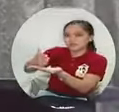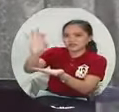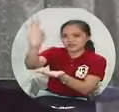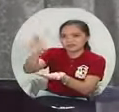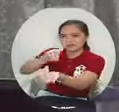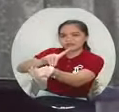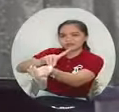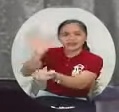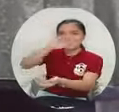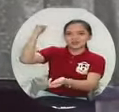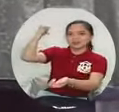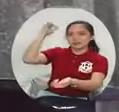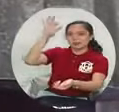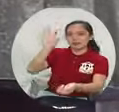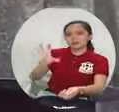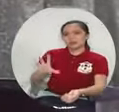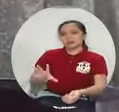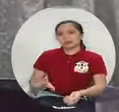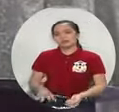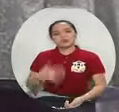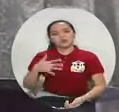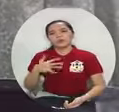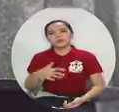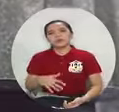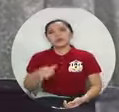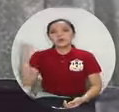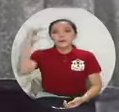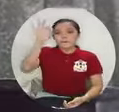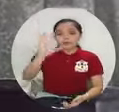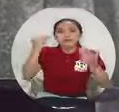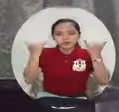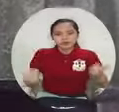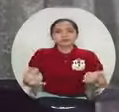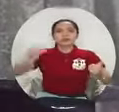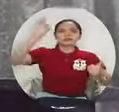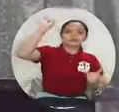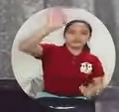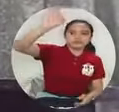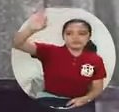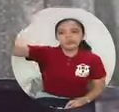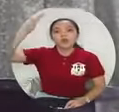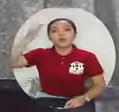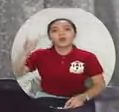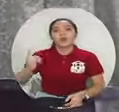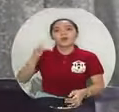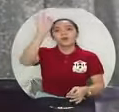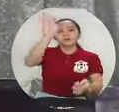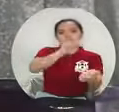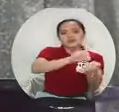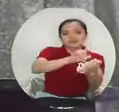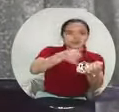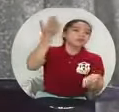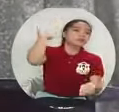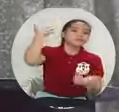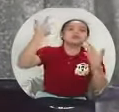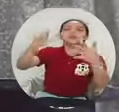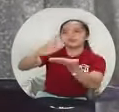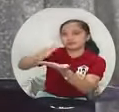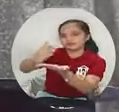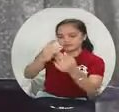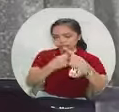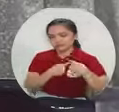Doc. Niya ako di karon nagwali tungod sa imo commitment. Dili